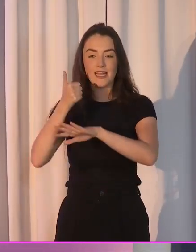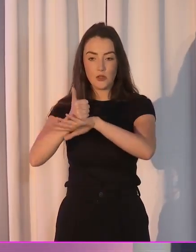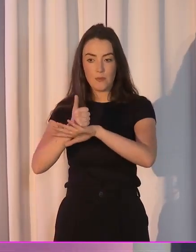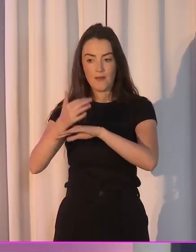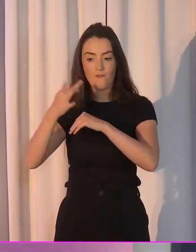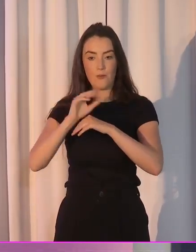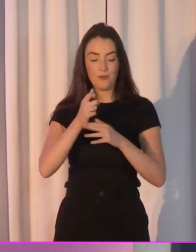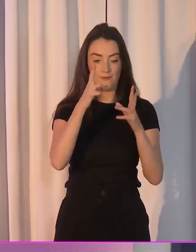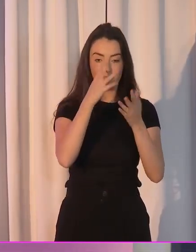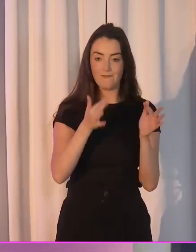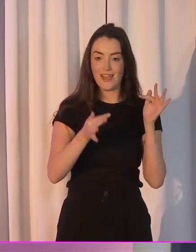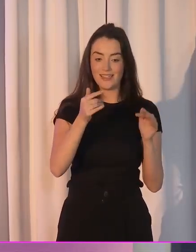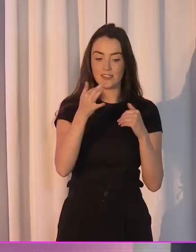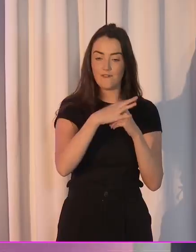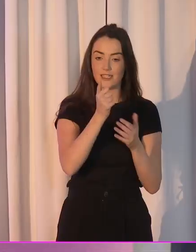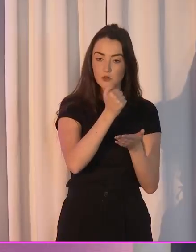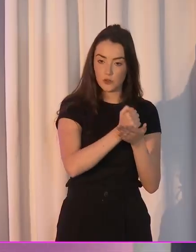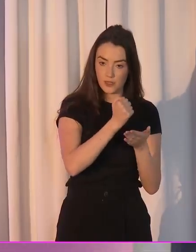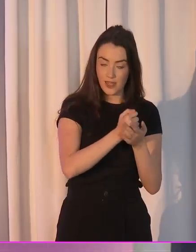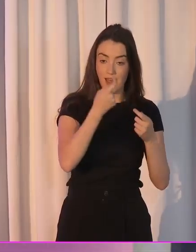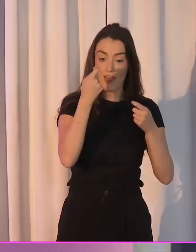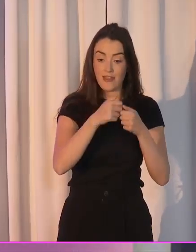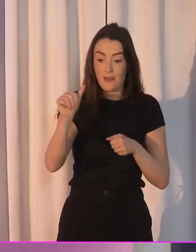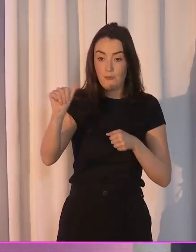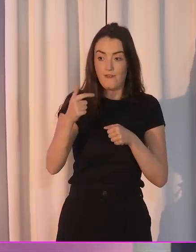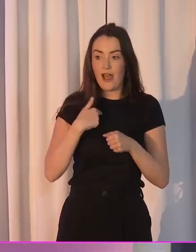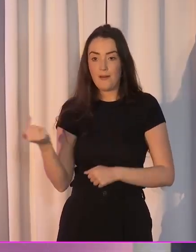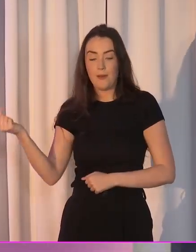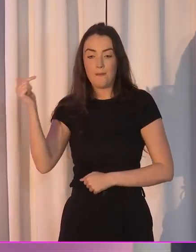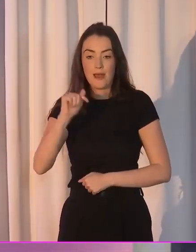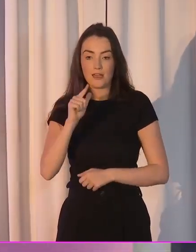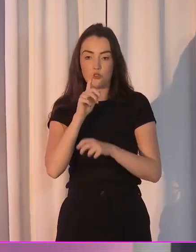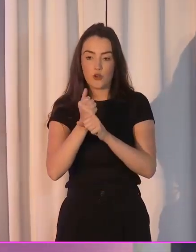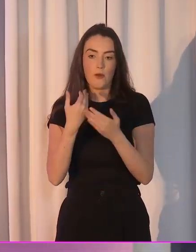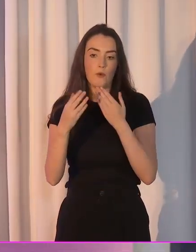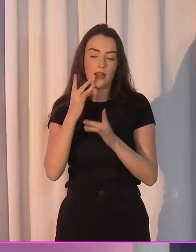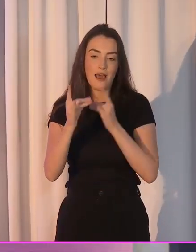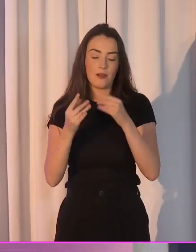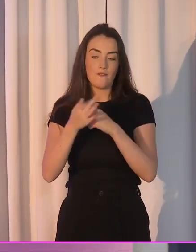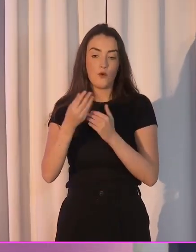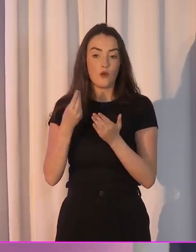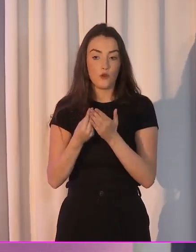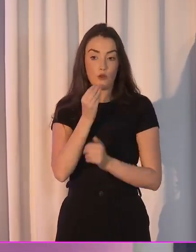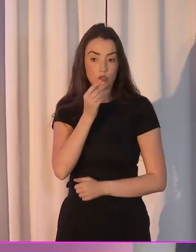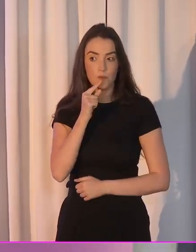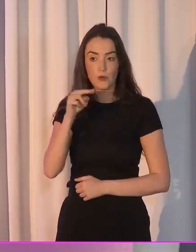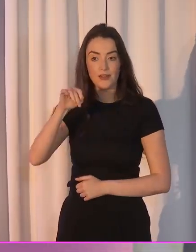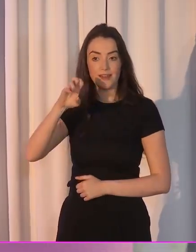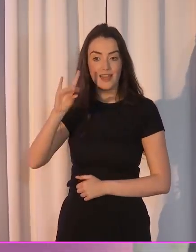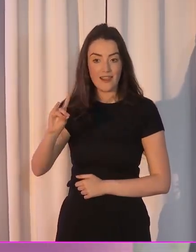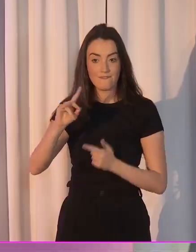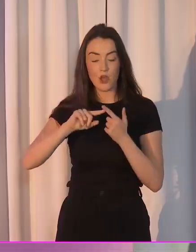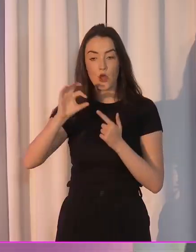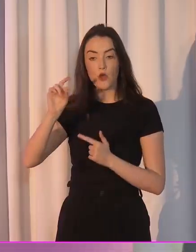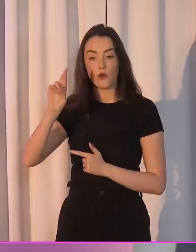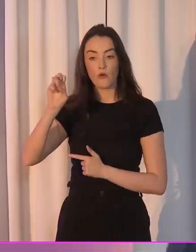AMPLIFY study. So after that brief screening, I'll be back to tell you about the logistics for lunch. But Niamh and Gráinne, thank you for joining us today,